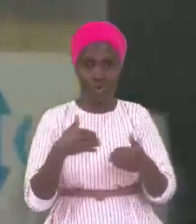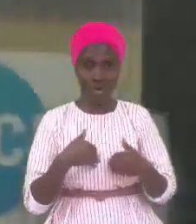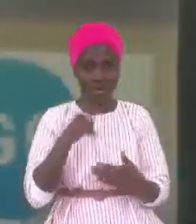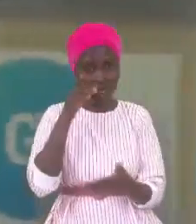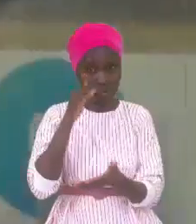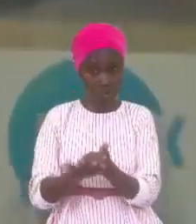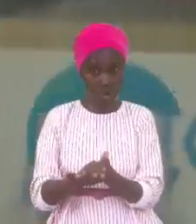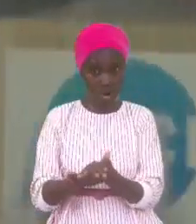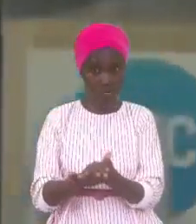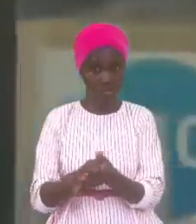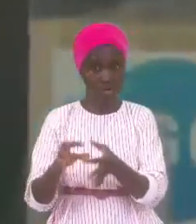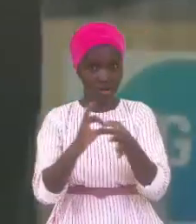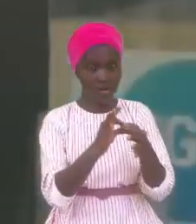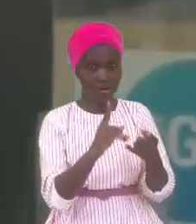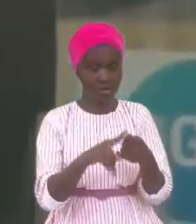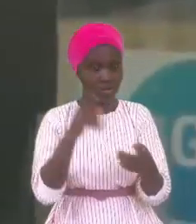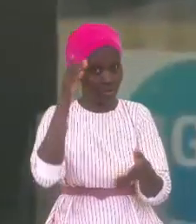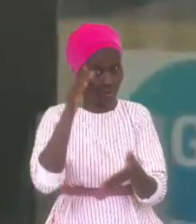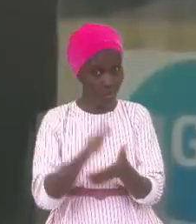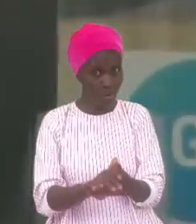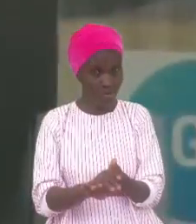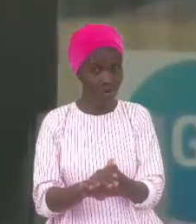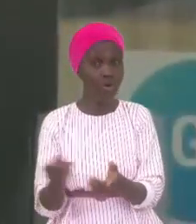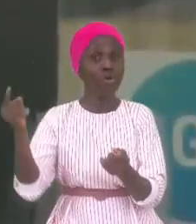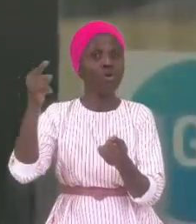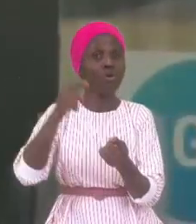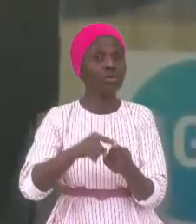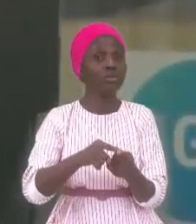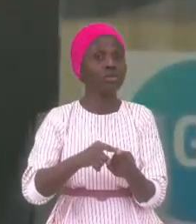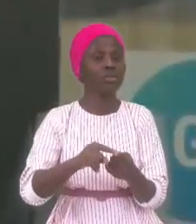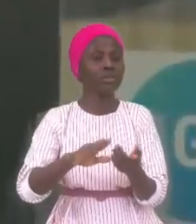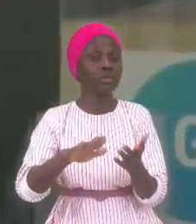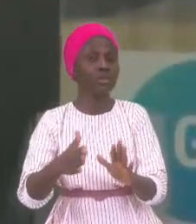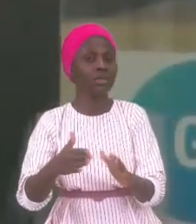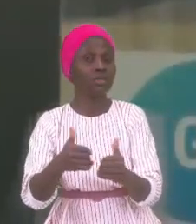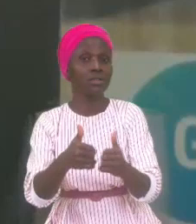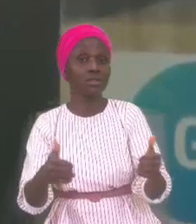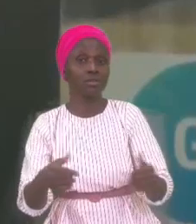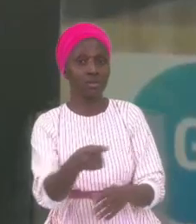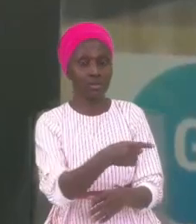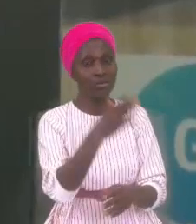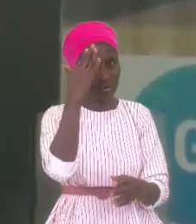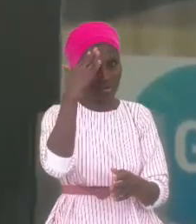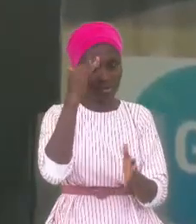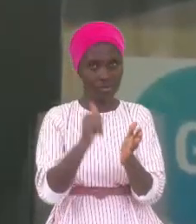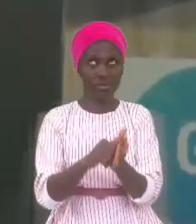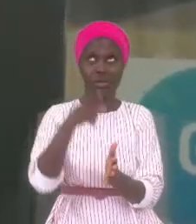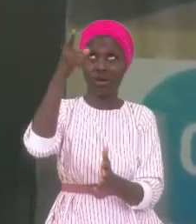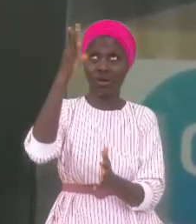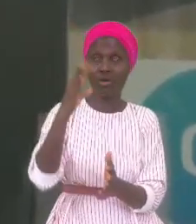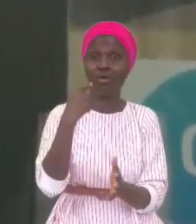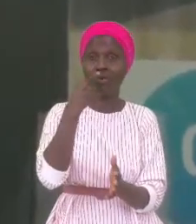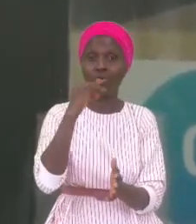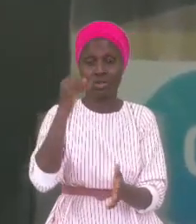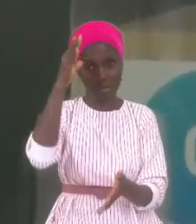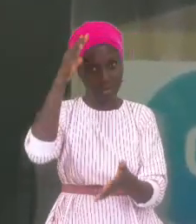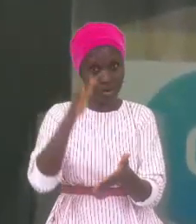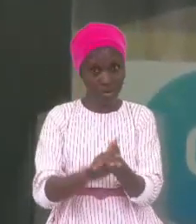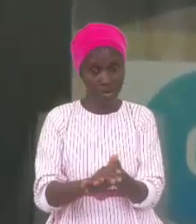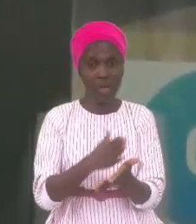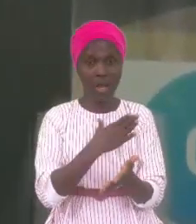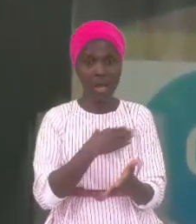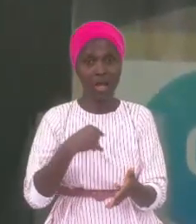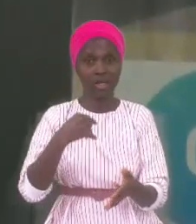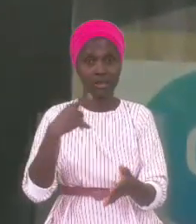the husband, until death do us part. And actually, you know, God, who is the husband, and the